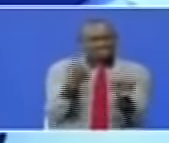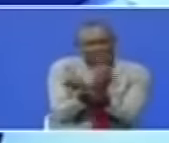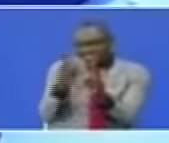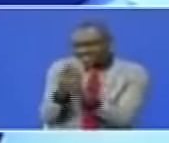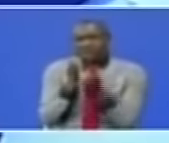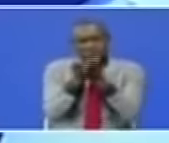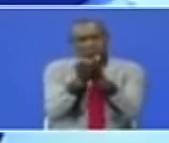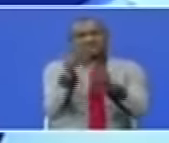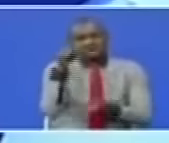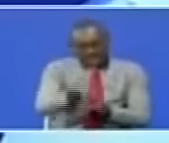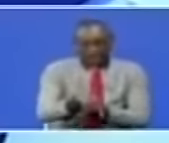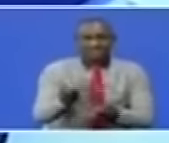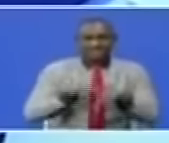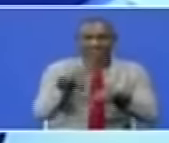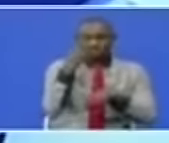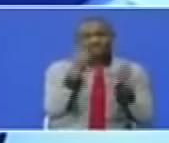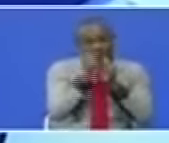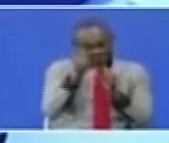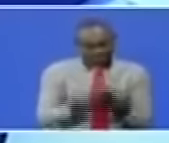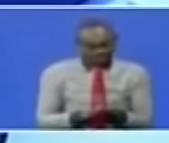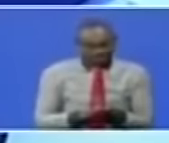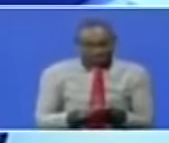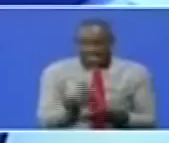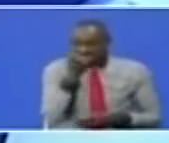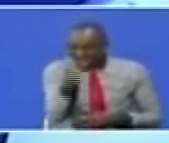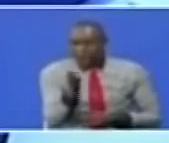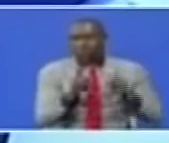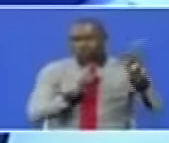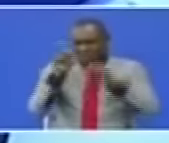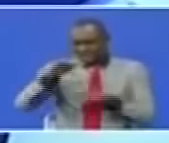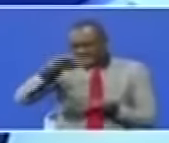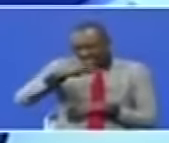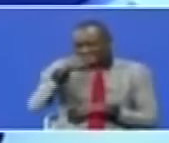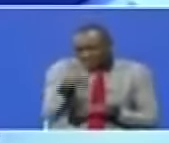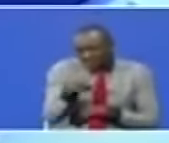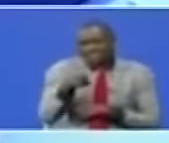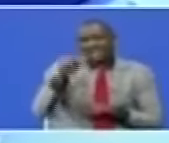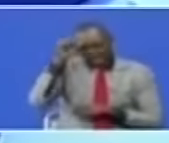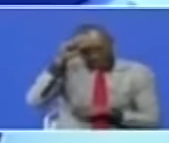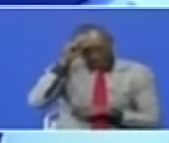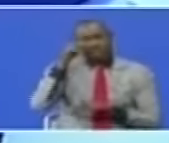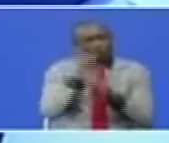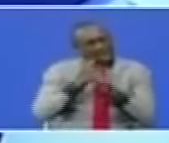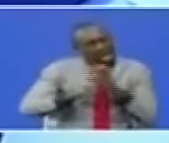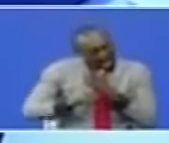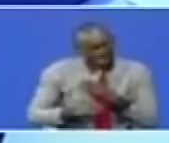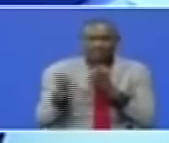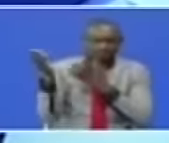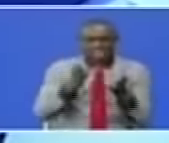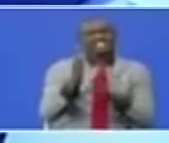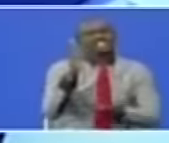ships since the start of 2015. Revival of cruise tourism follows heavy investments by the government in bolstering